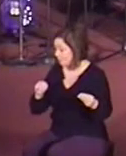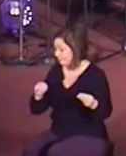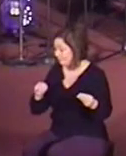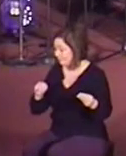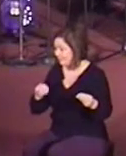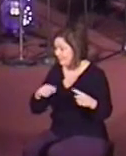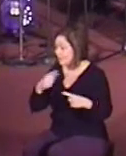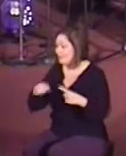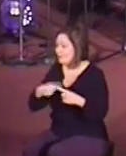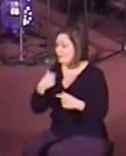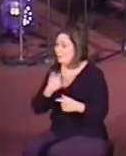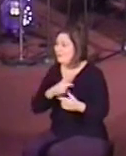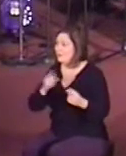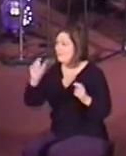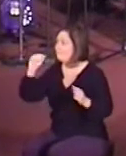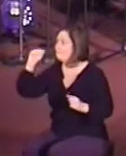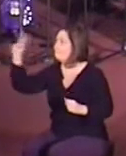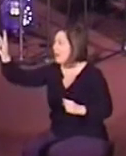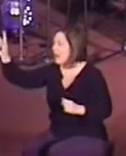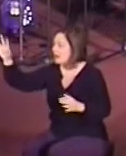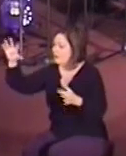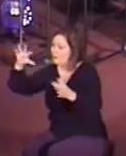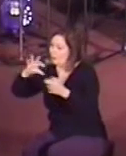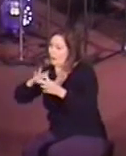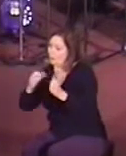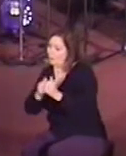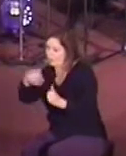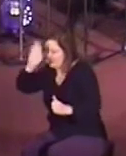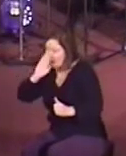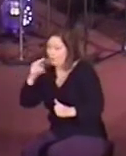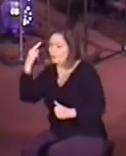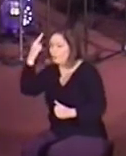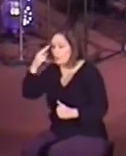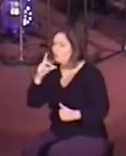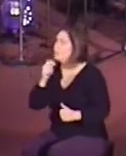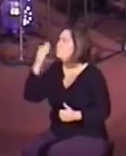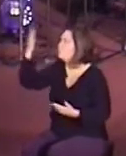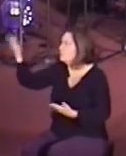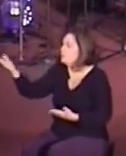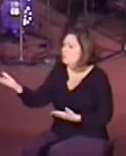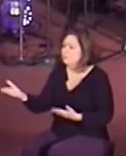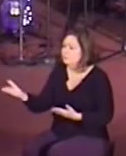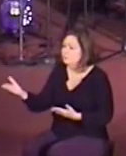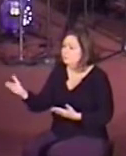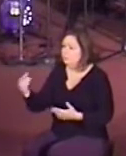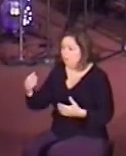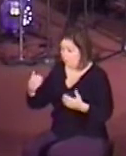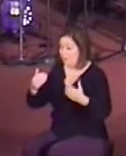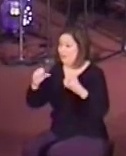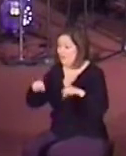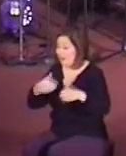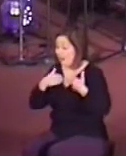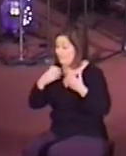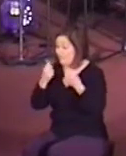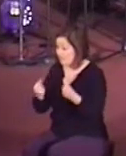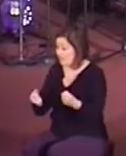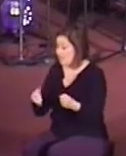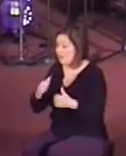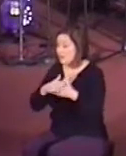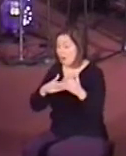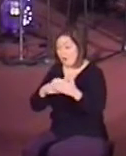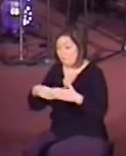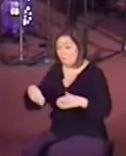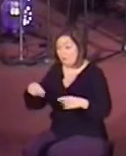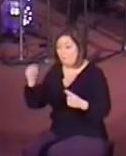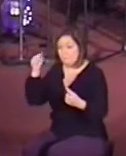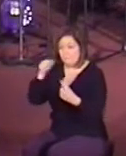get back into your relationship with God, until you recognize who God is, that you can bring healing and comfort and